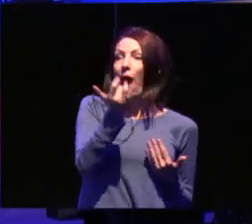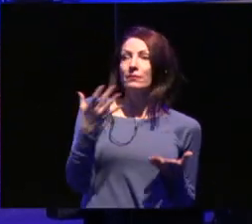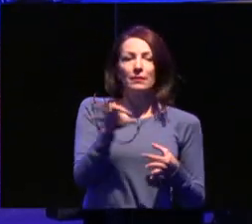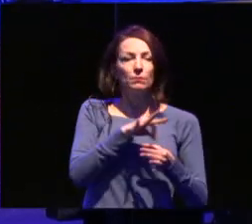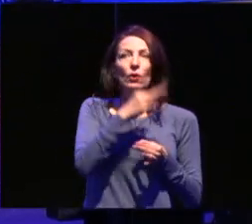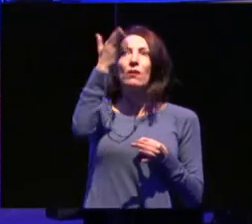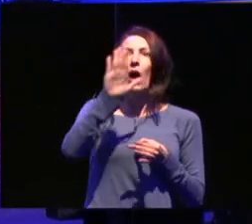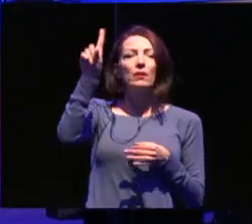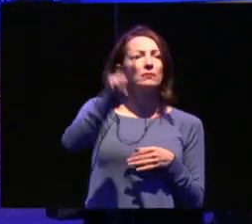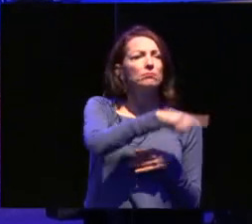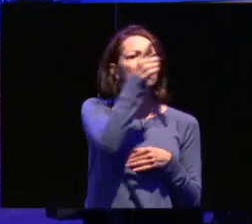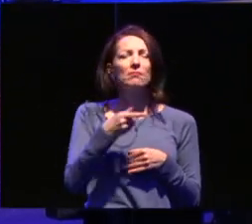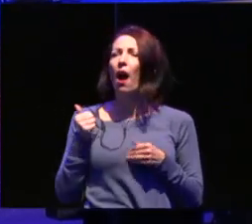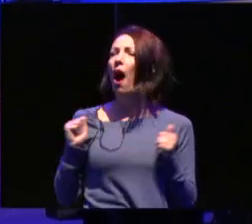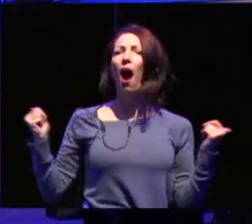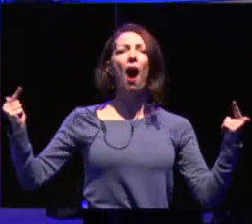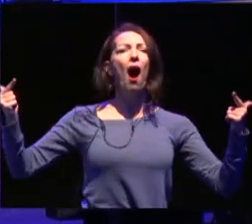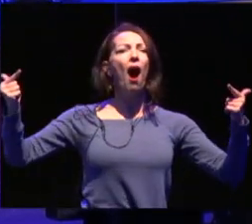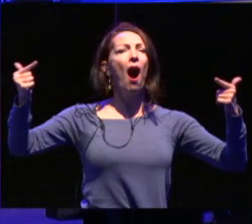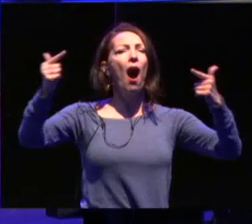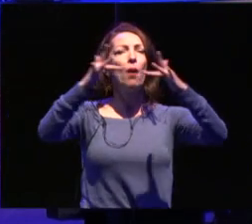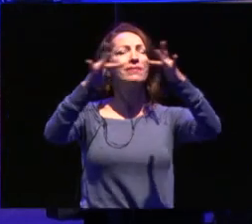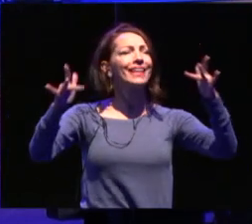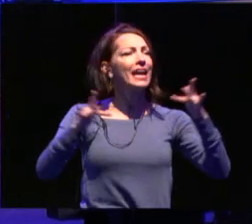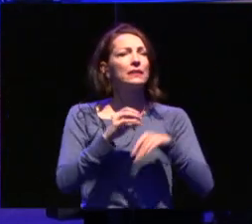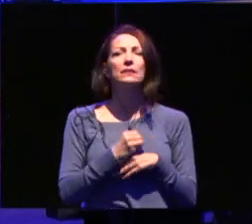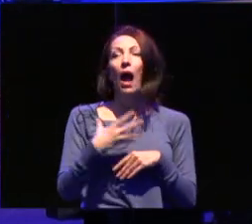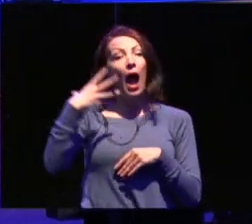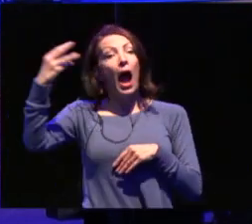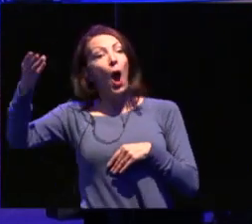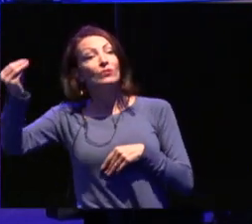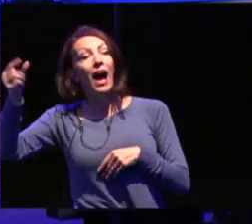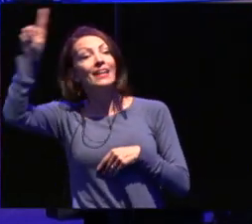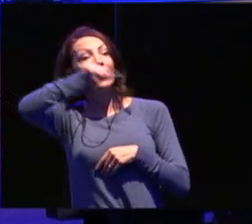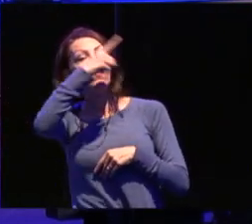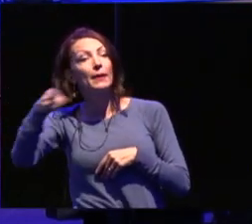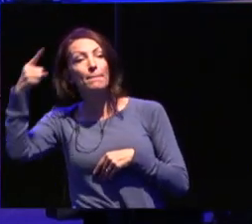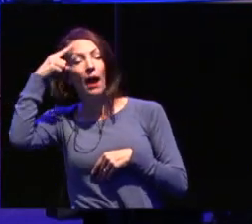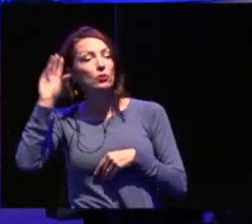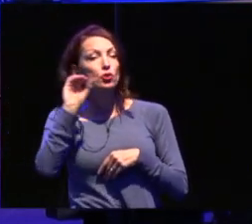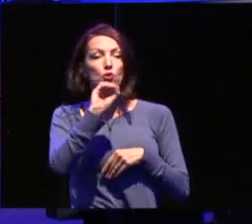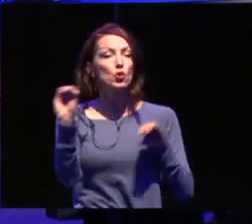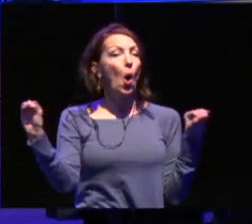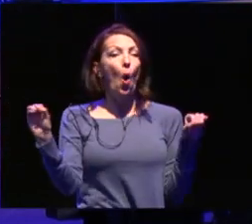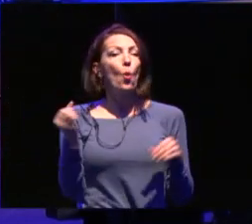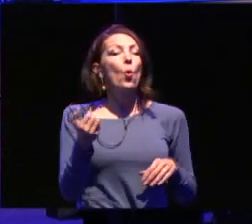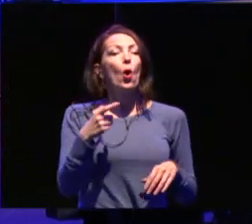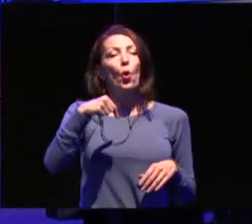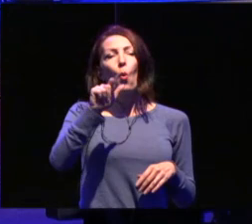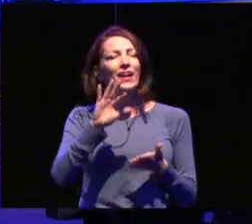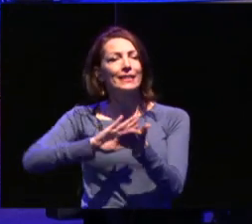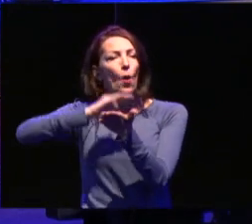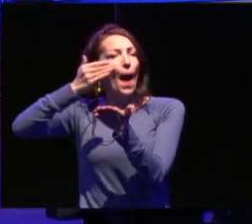omnipresent, everywhere. There's nothing outside of the infinite. So there's no quantity in God because God